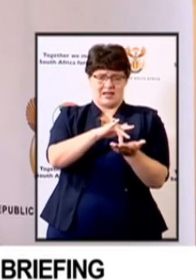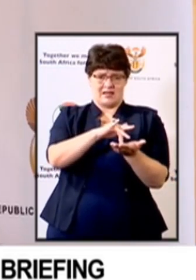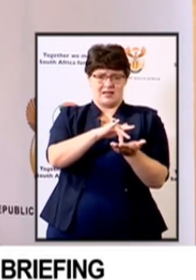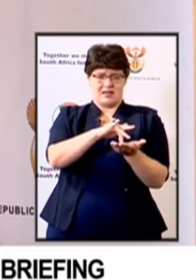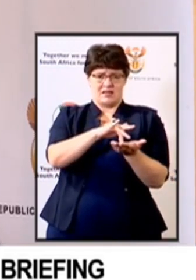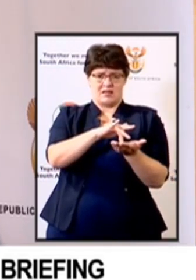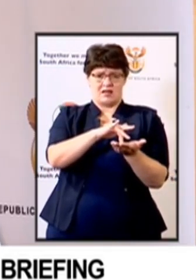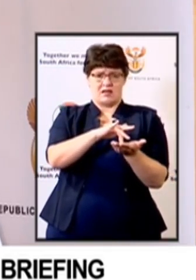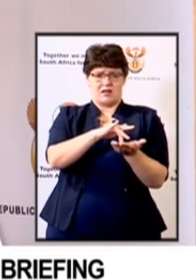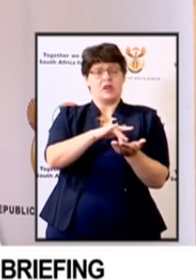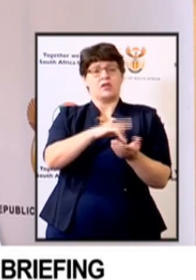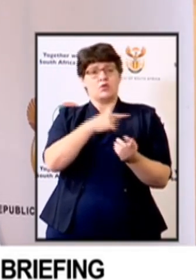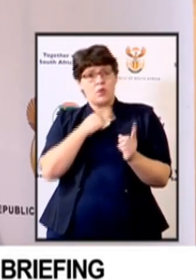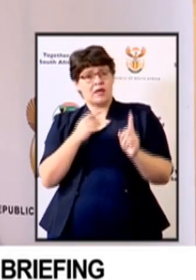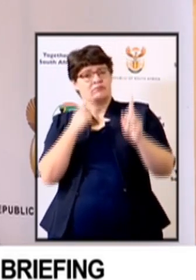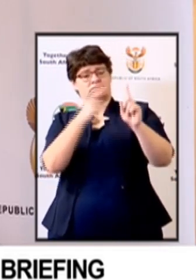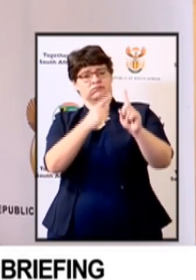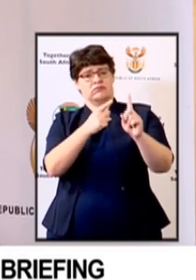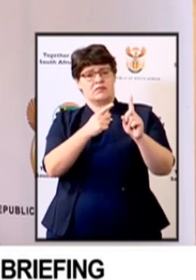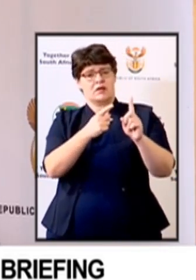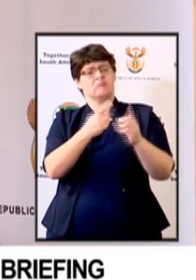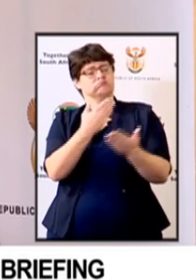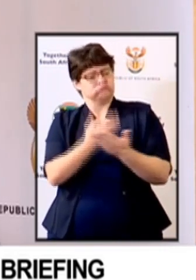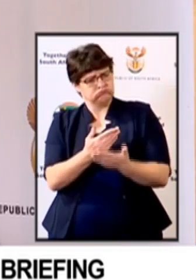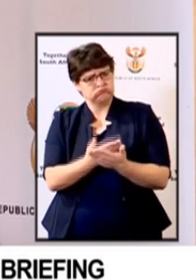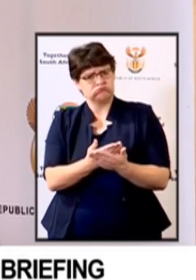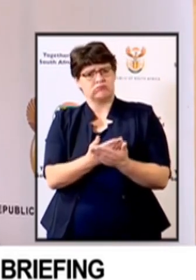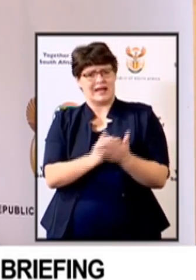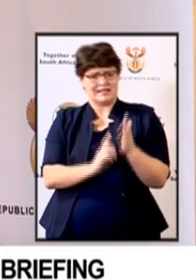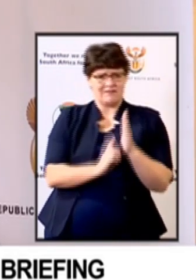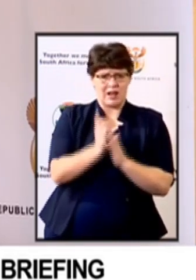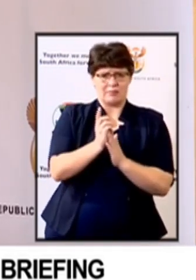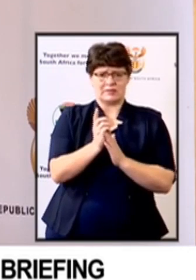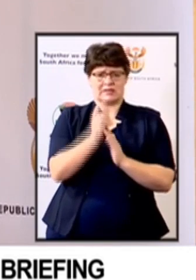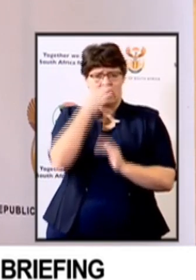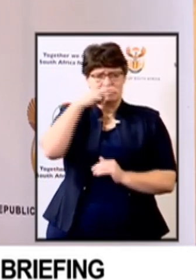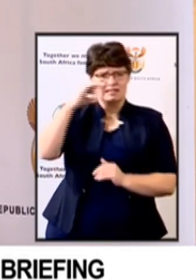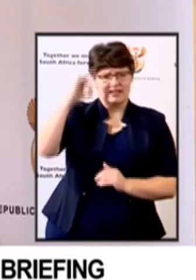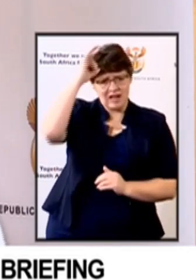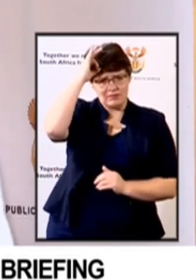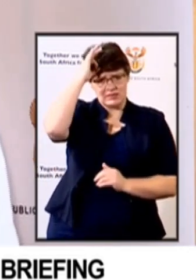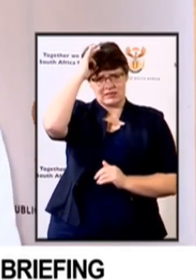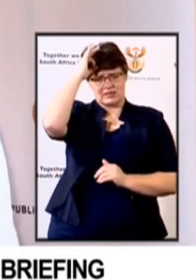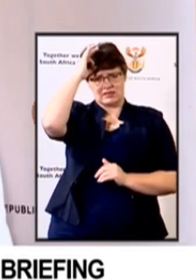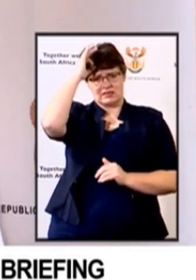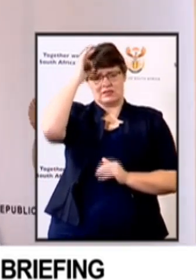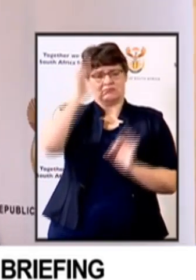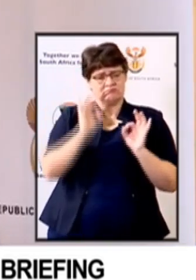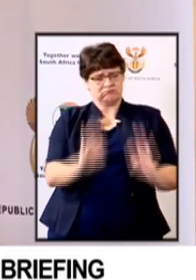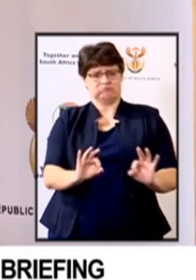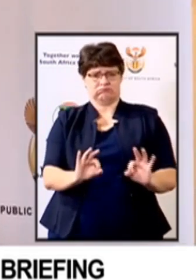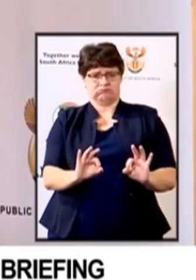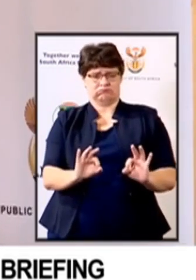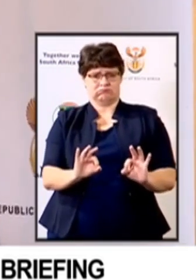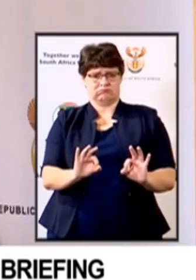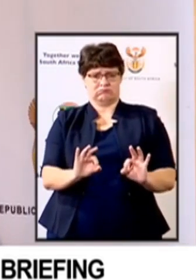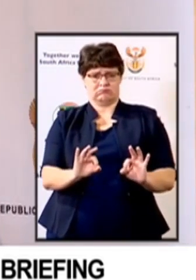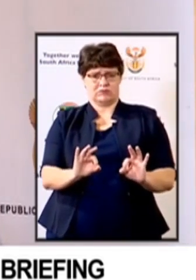capable, ethical and developmental state. And this requires us to modernize